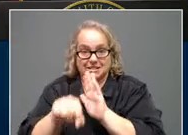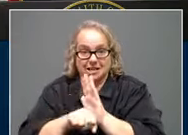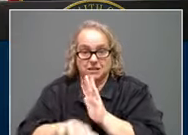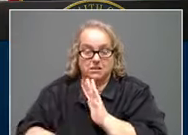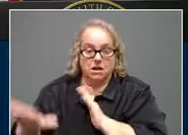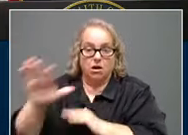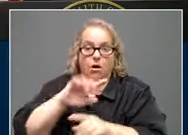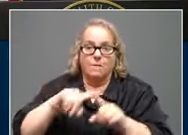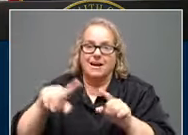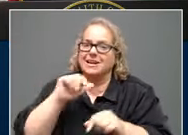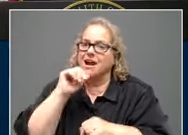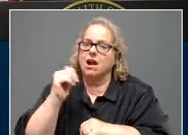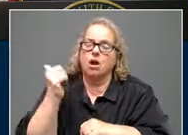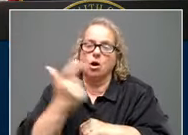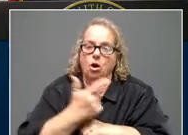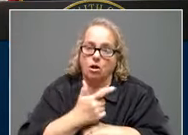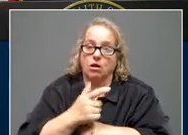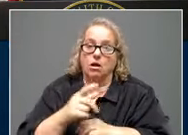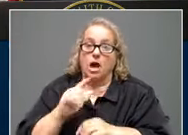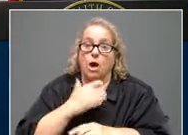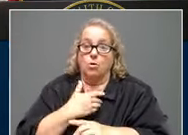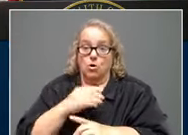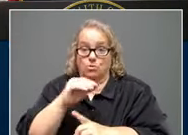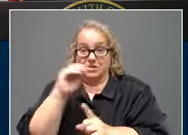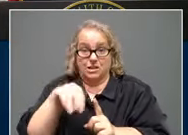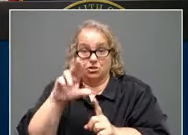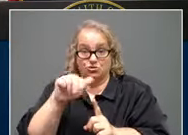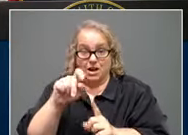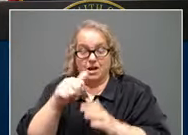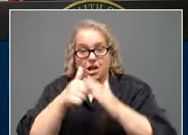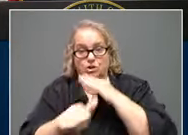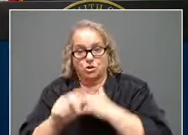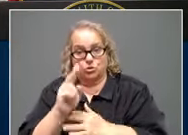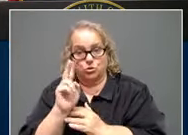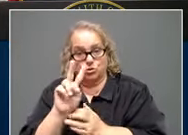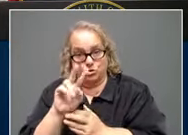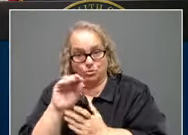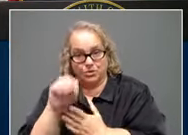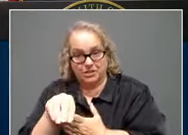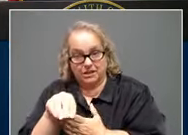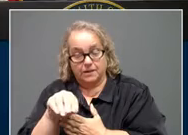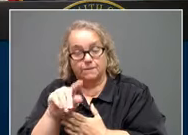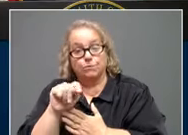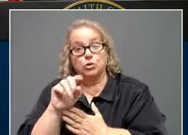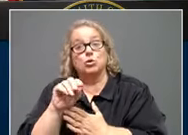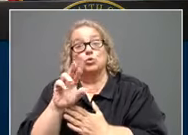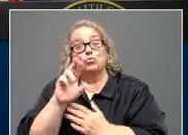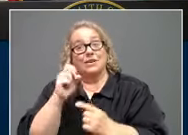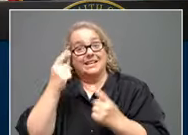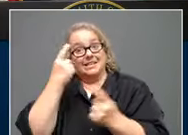Our positivity rate is under 2. You know, to reconsider, we'd have to see those trends certainly turn